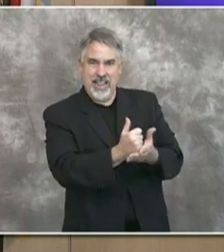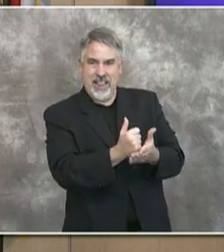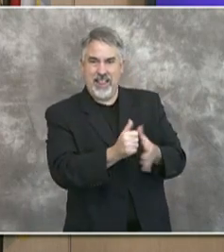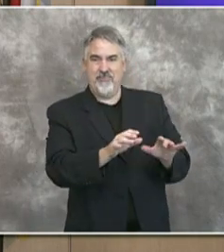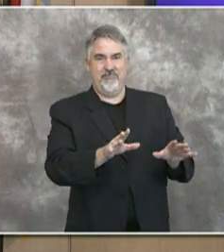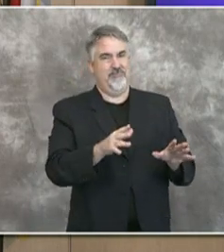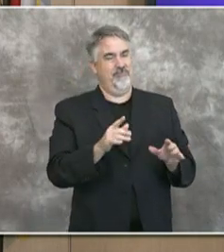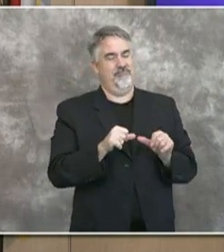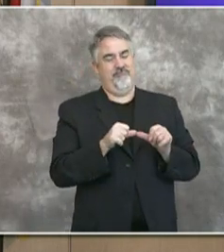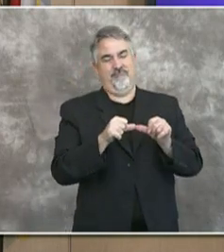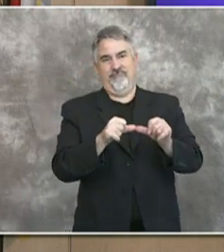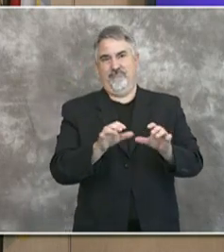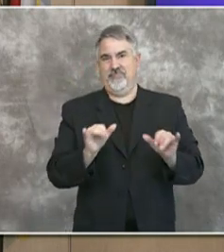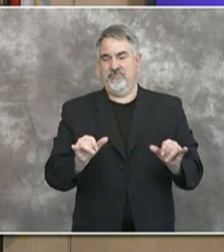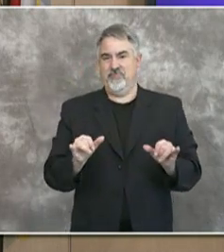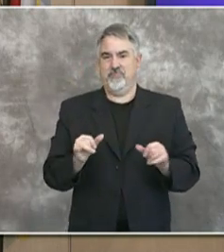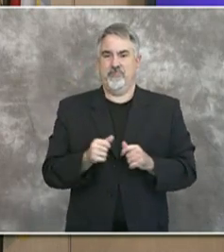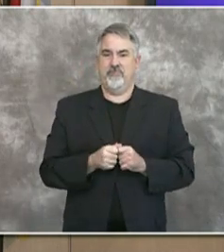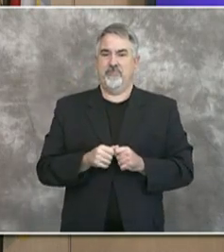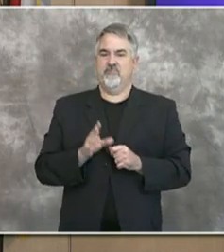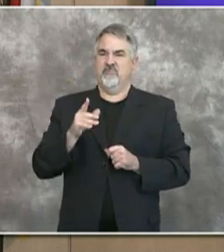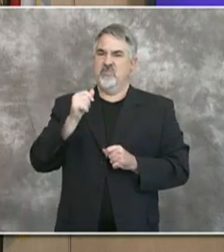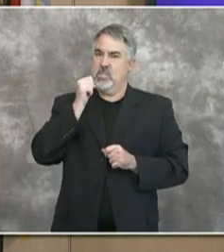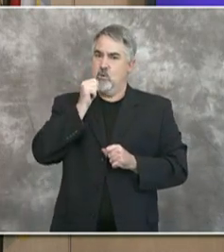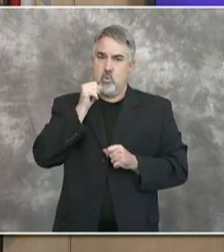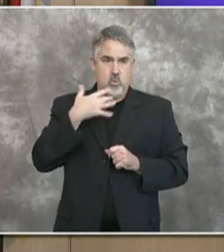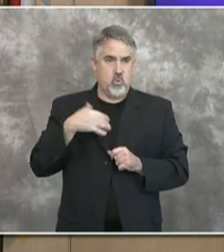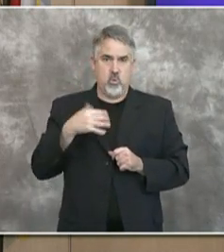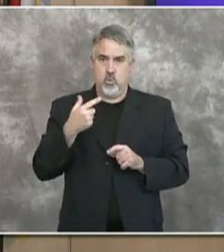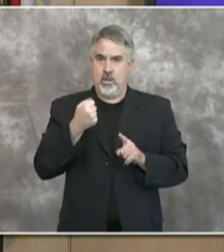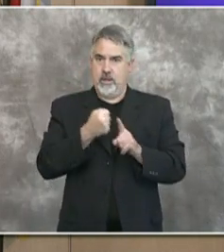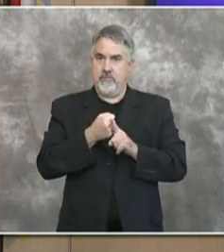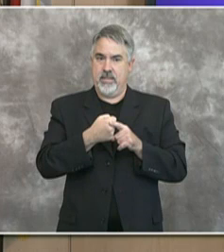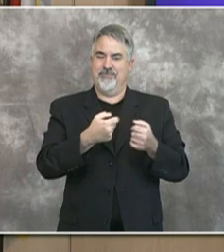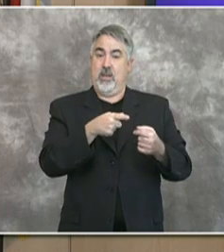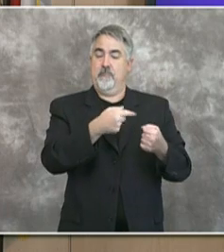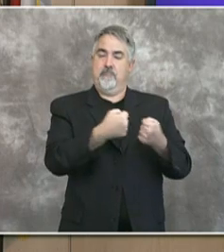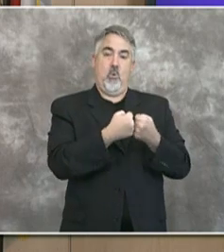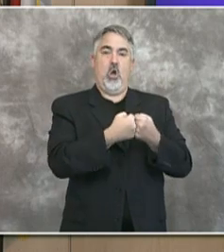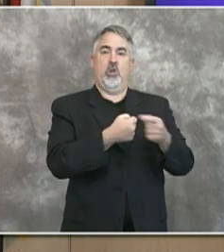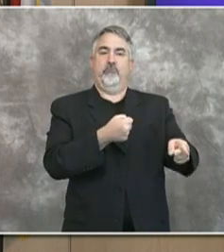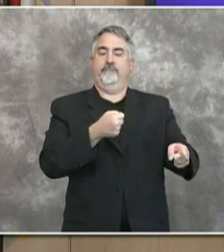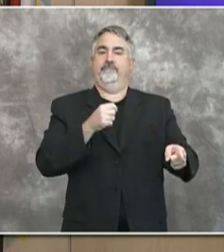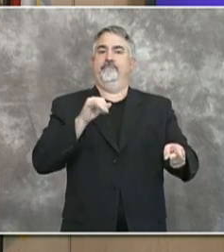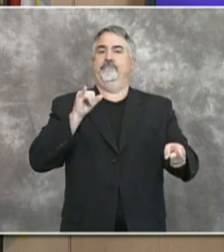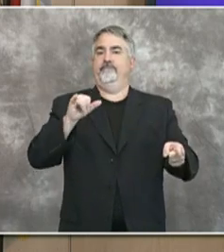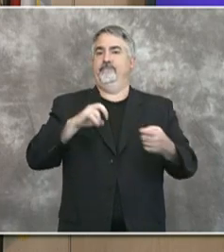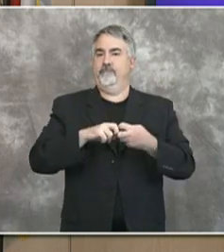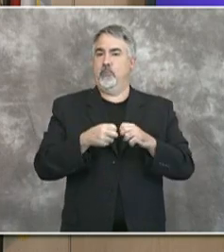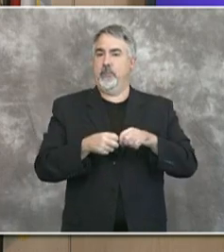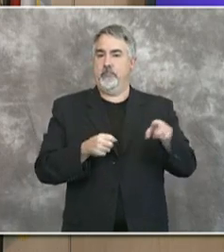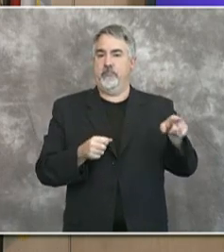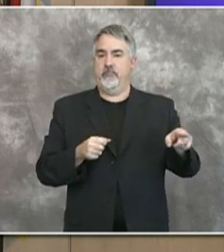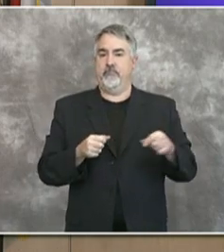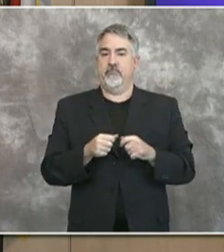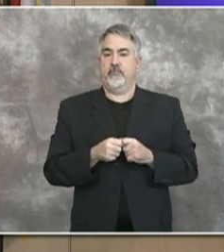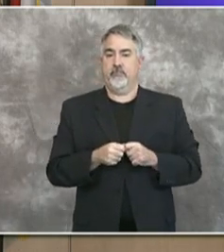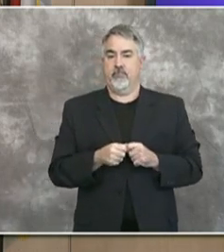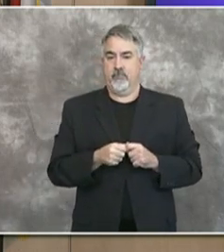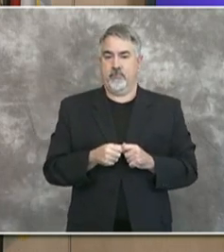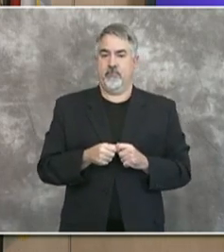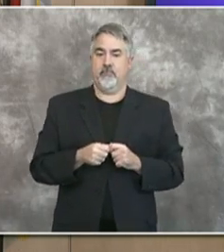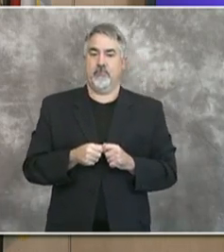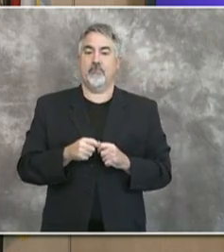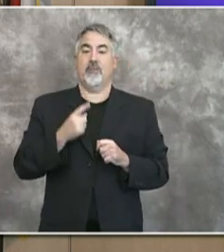this situation daily, the impact of the border, along with the significant number of cases we are seeing from the Otay Mesa detention facility that